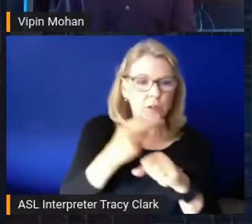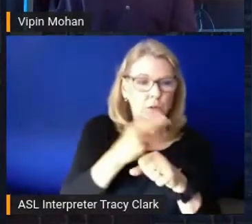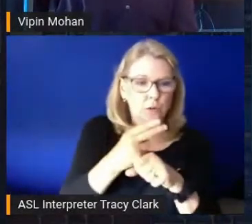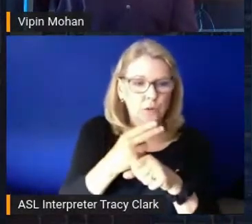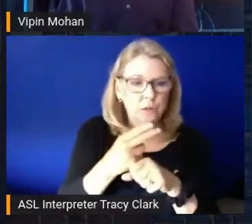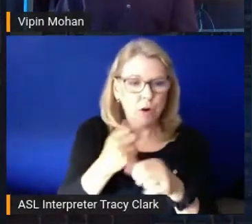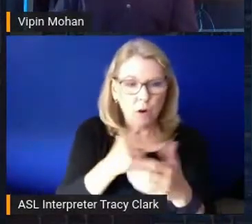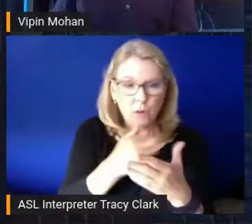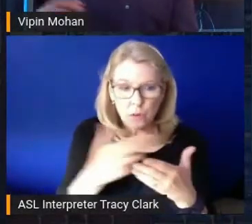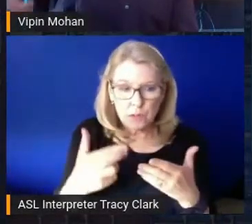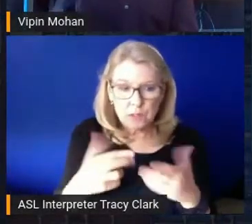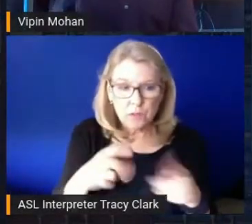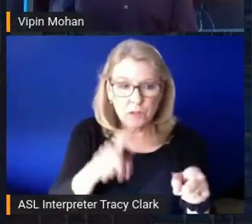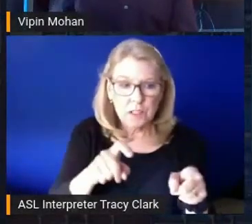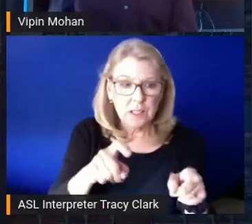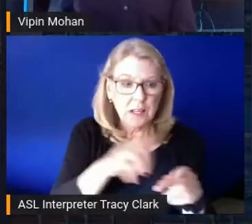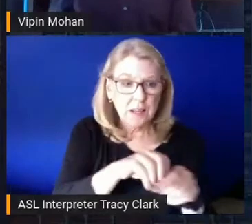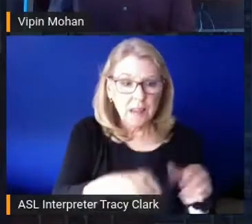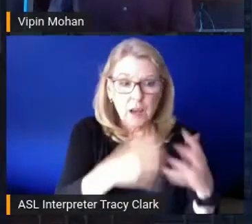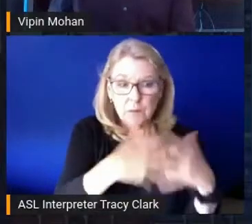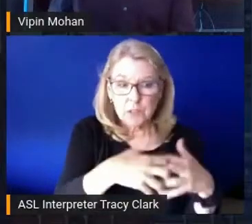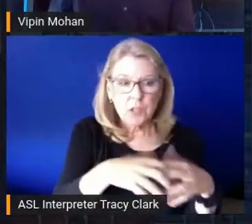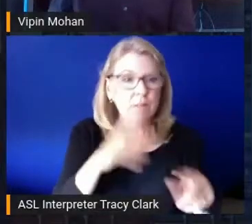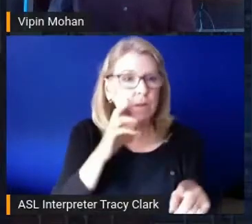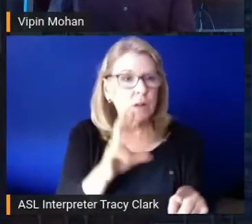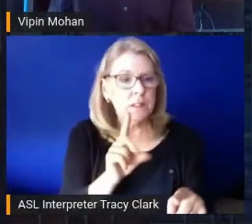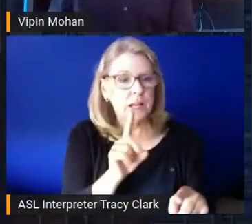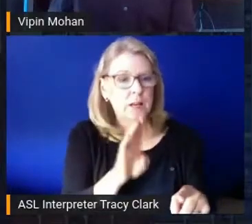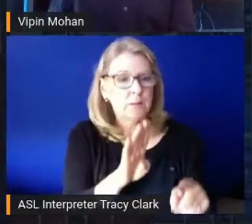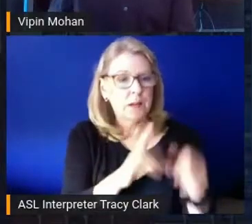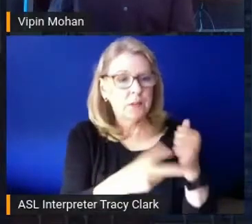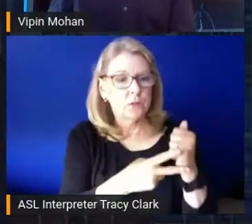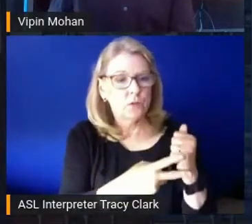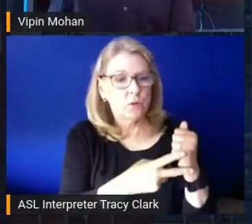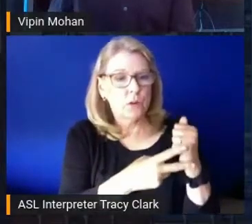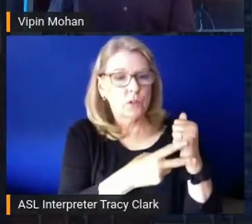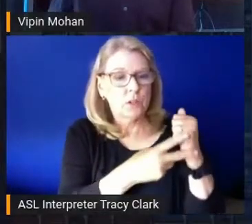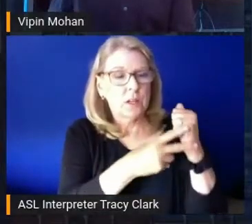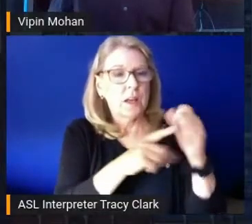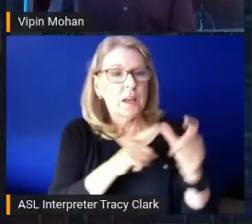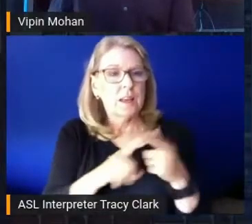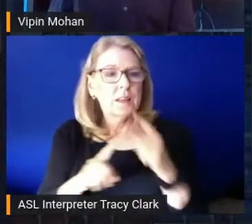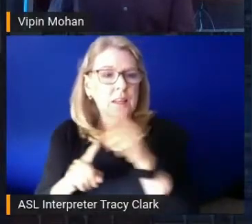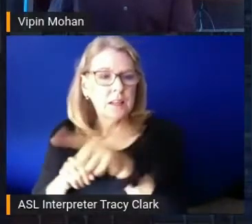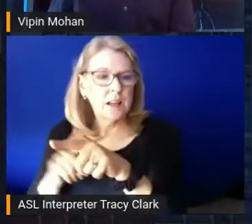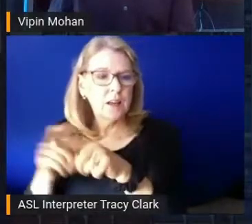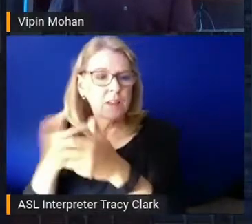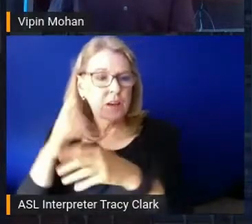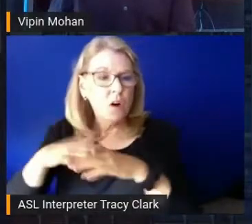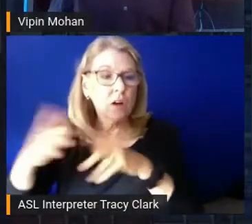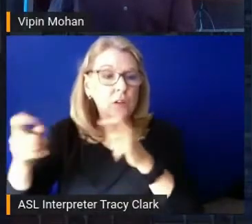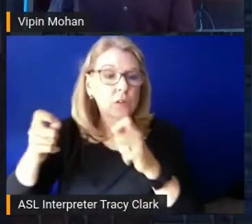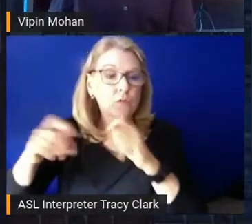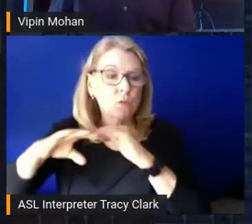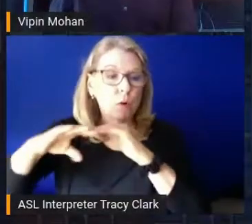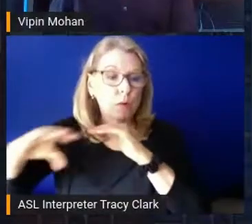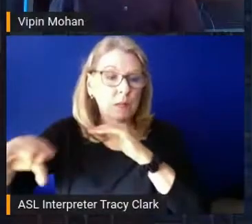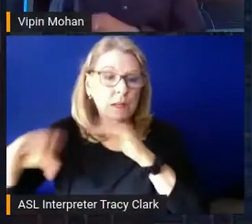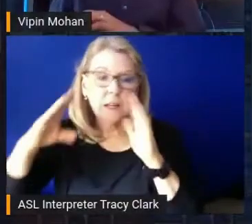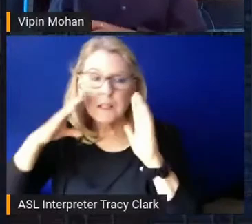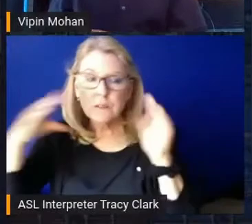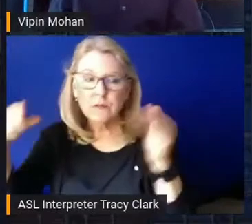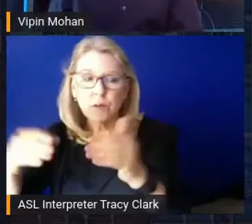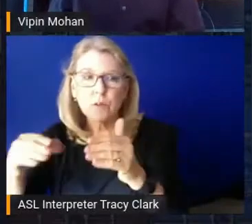just database storing. And the API server and anything else in the control plane is only focused for all of its resources, serving, making sure the API